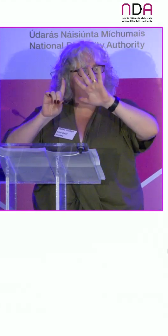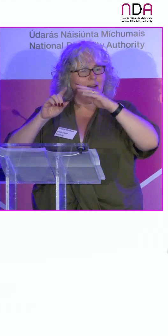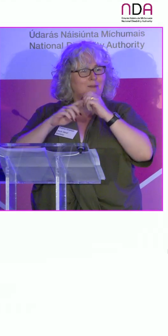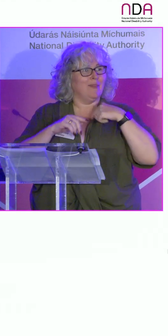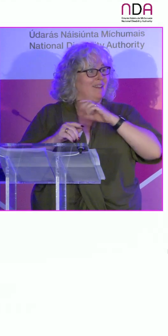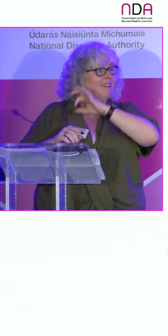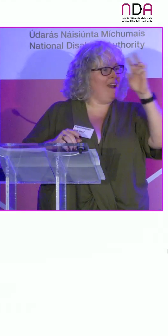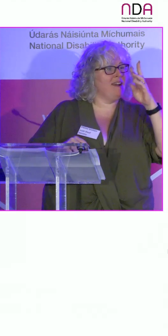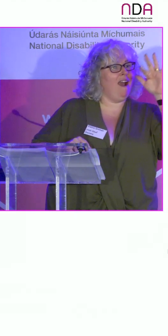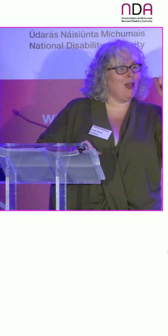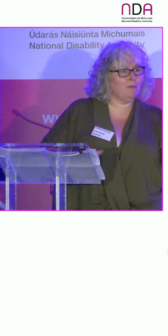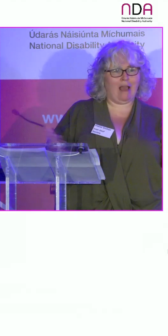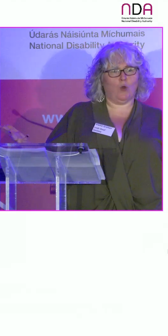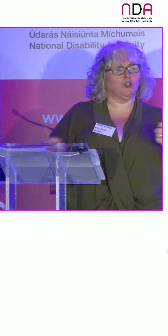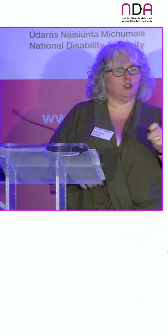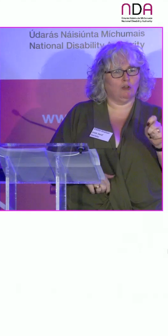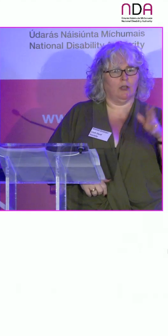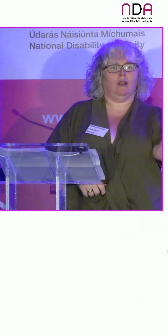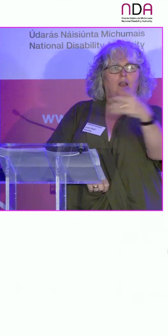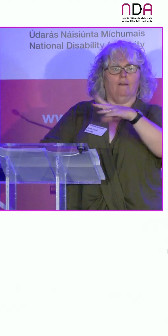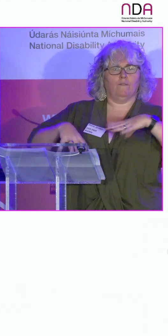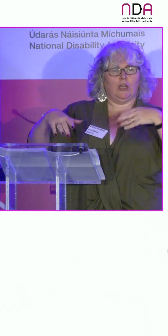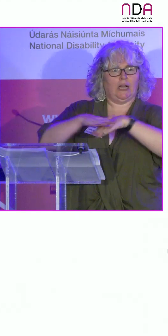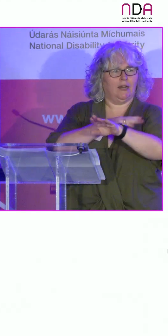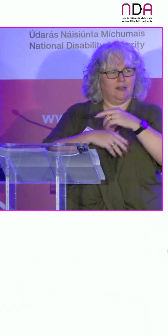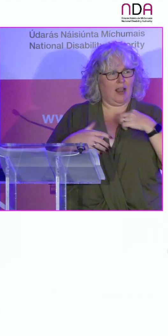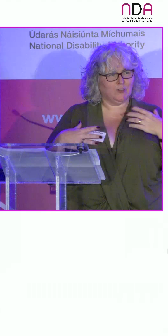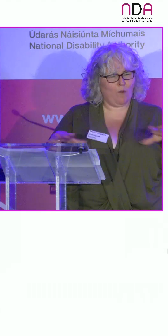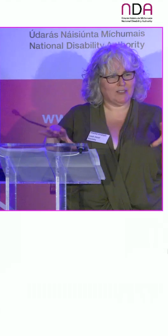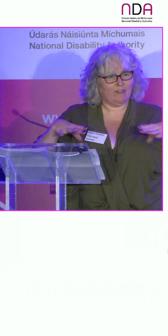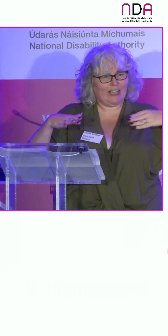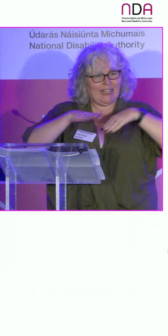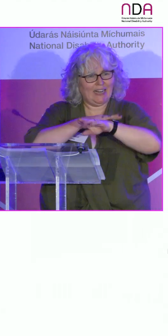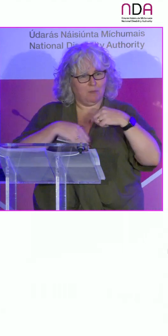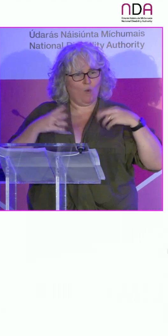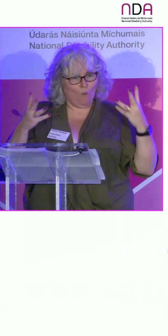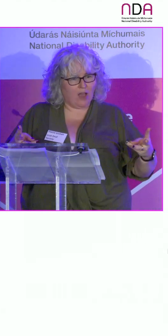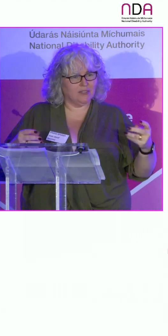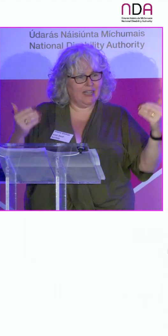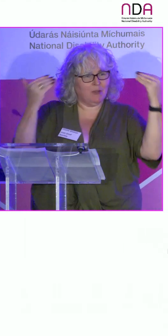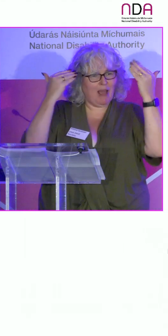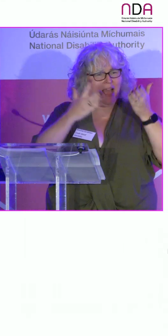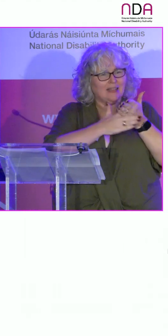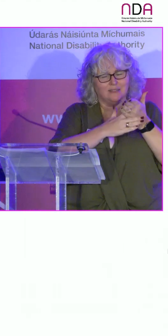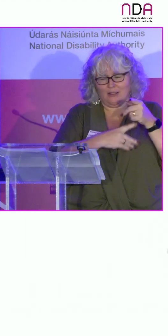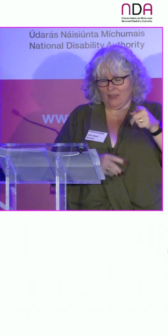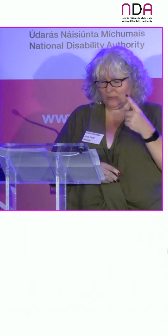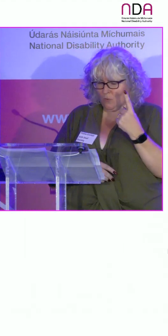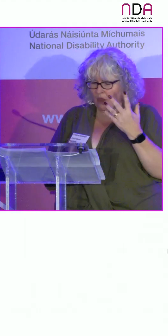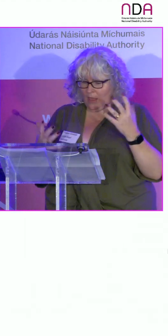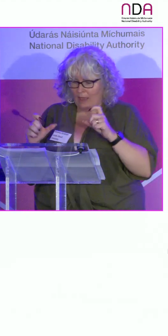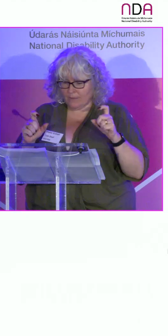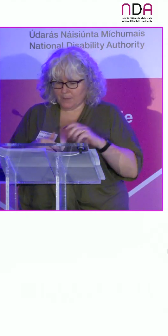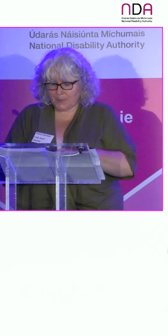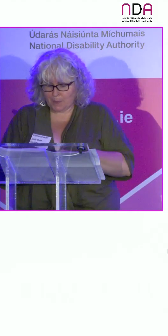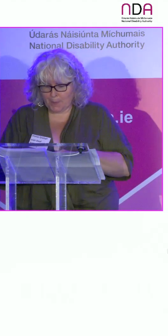again, it's not all over Ireland, that accessibility. Tourism in Galway sometimes isn't free. We don't want to be in free events. We want all the information